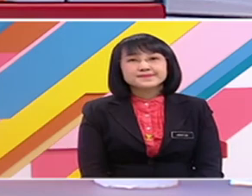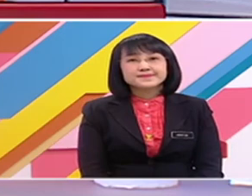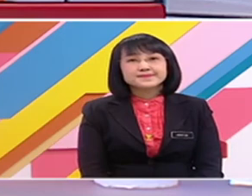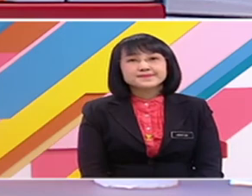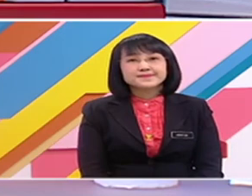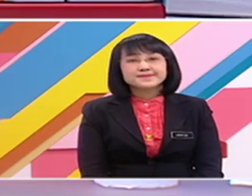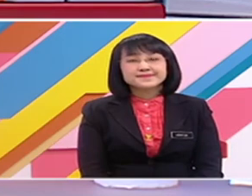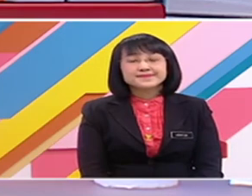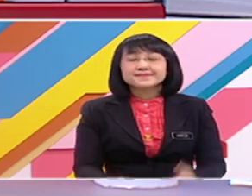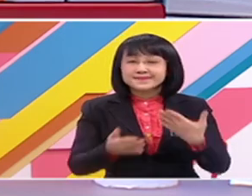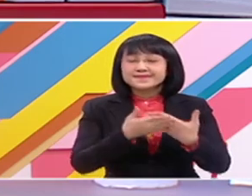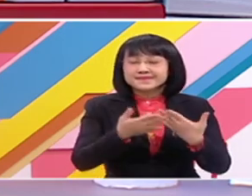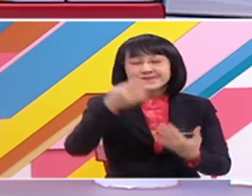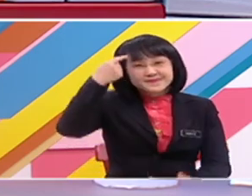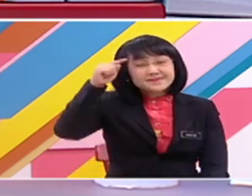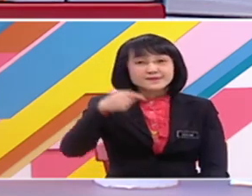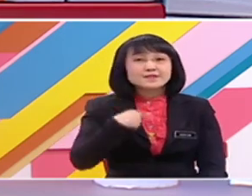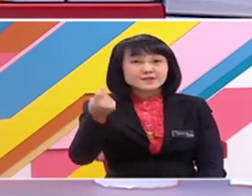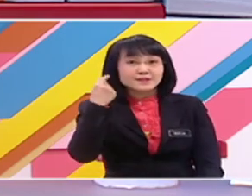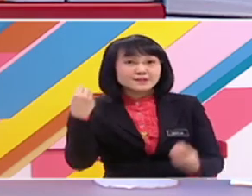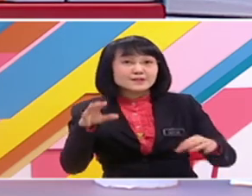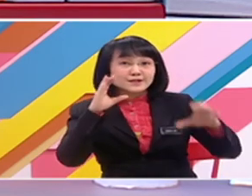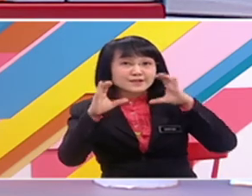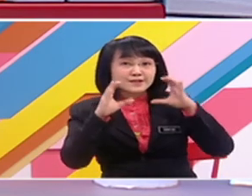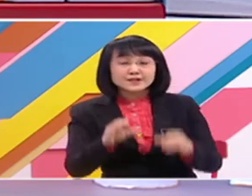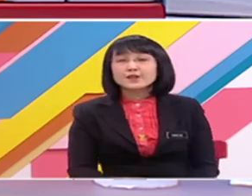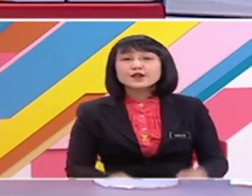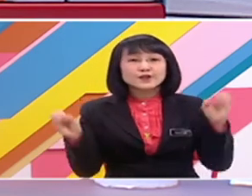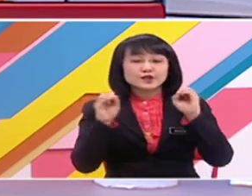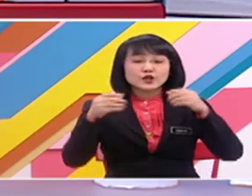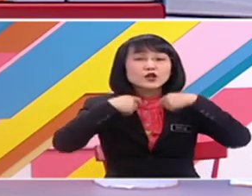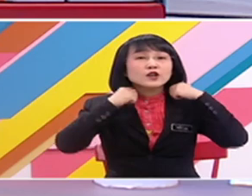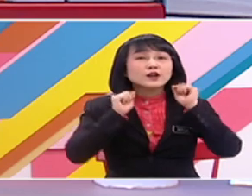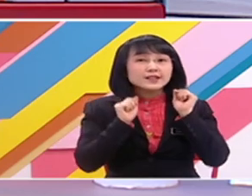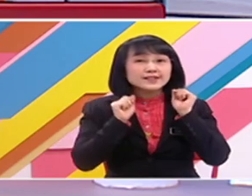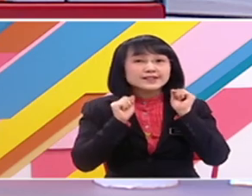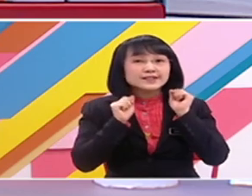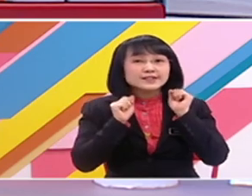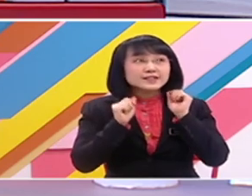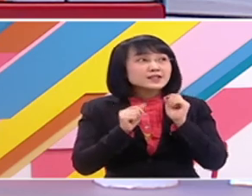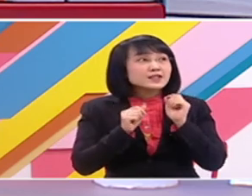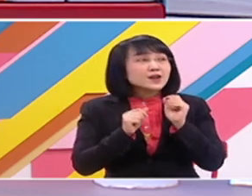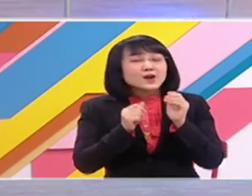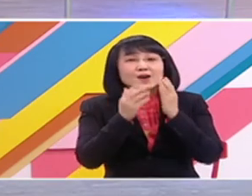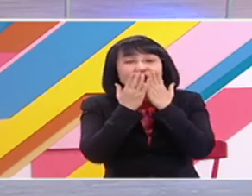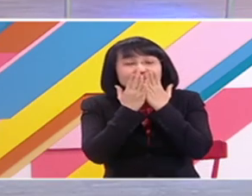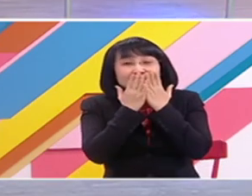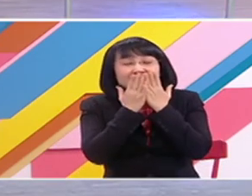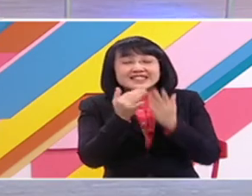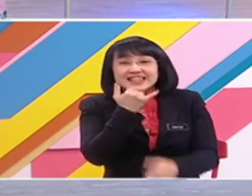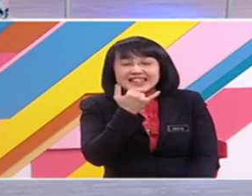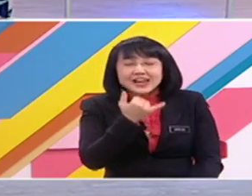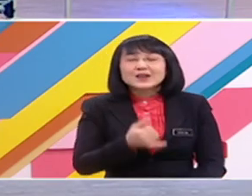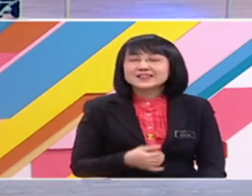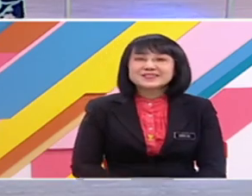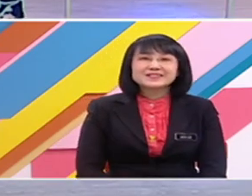simple for me because I've said it before just now. There's no collar, right, teacher? Oh no, it has a collar. Wow,